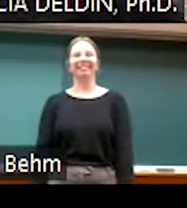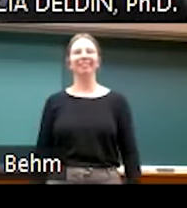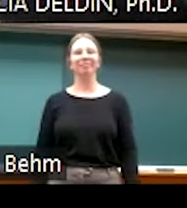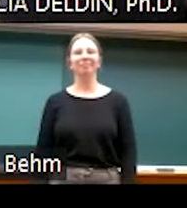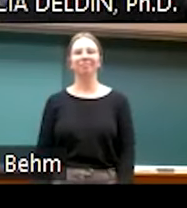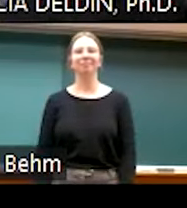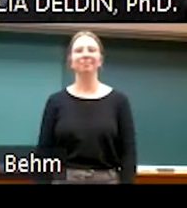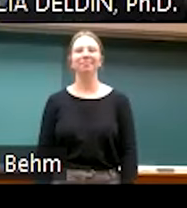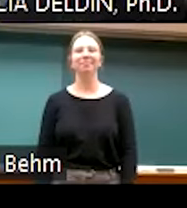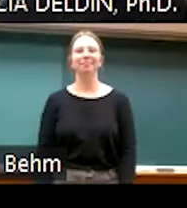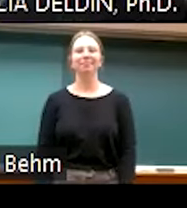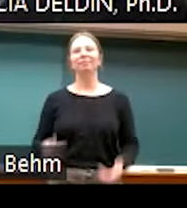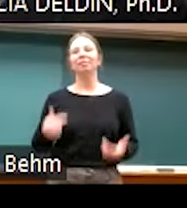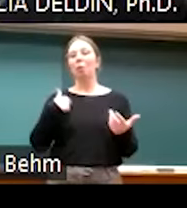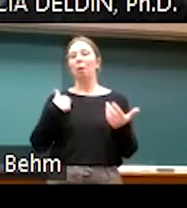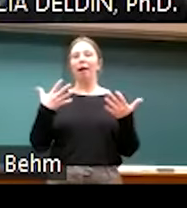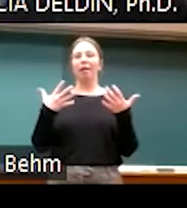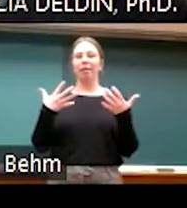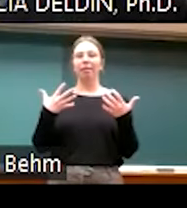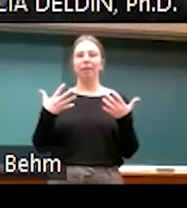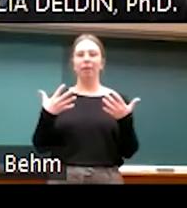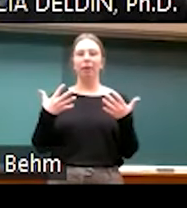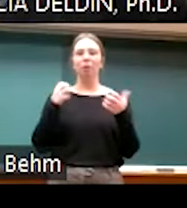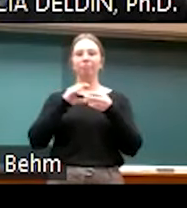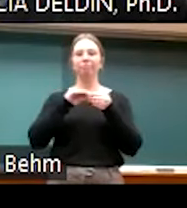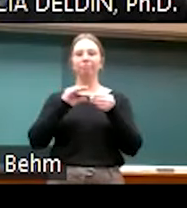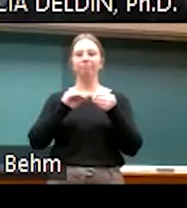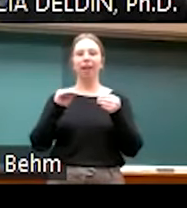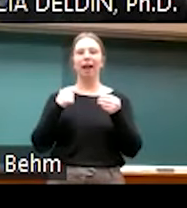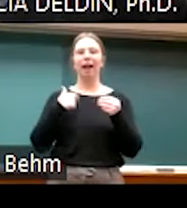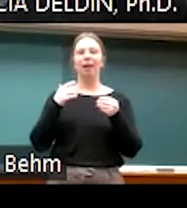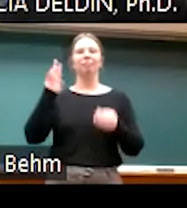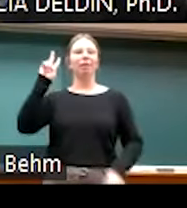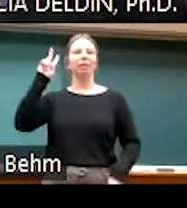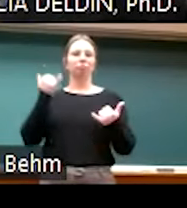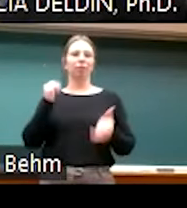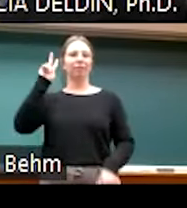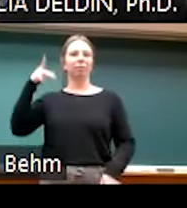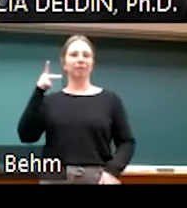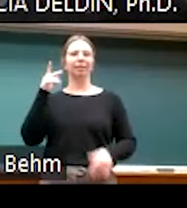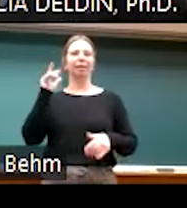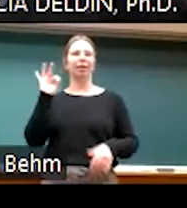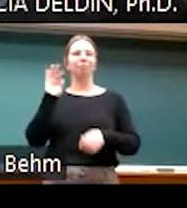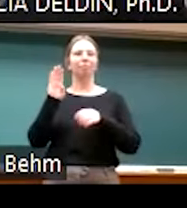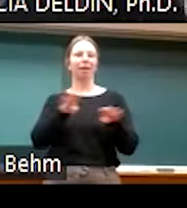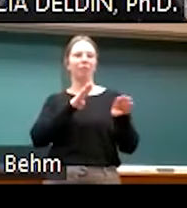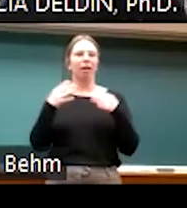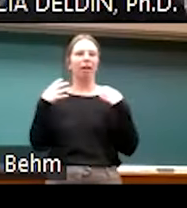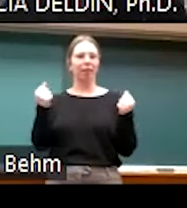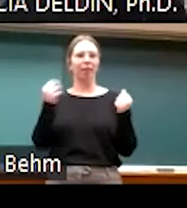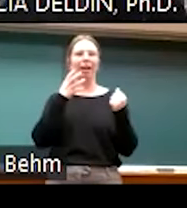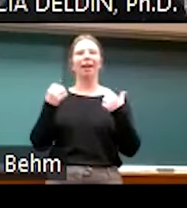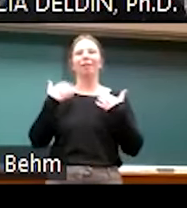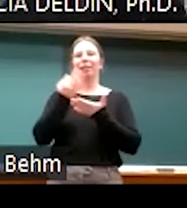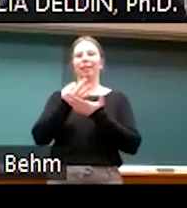I did want to give a COI notice. I am currently Vice President of Behavioral Health at Color Health, and I have financial interests in